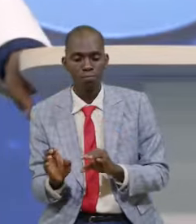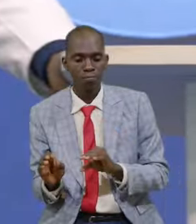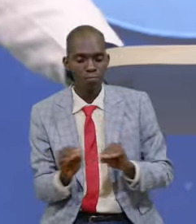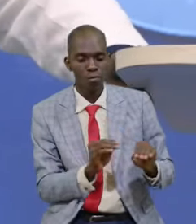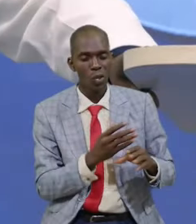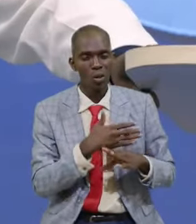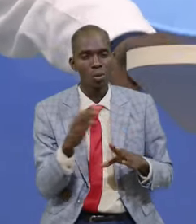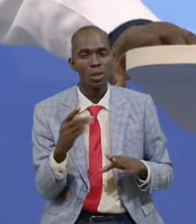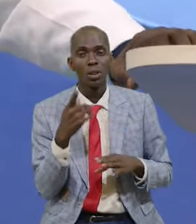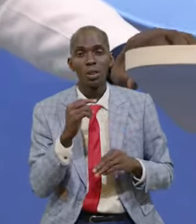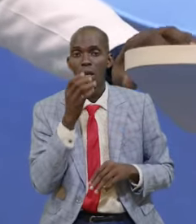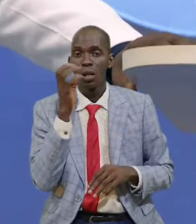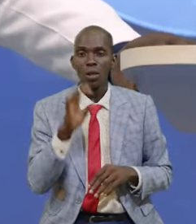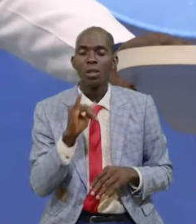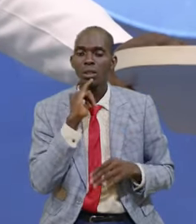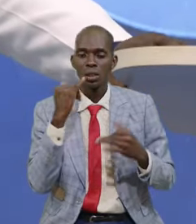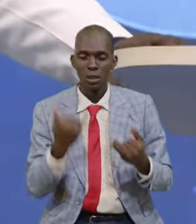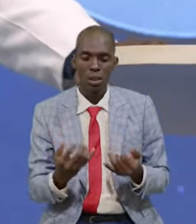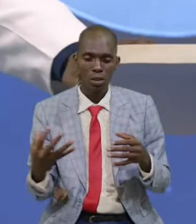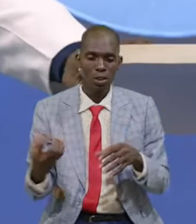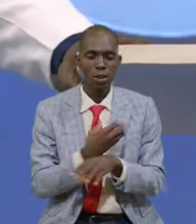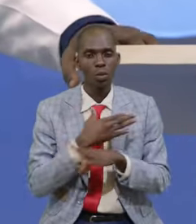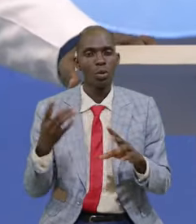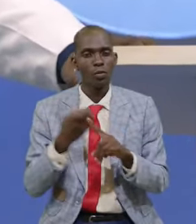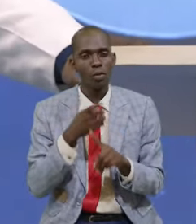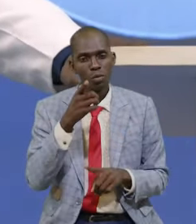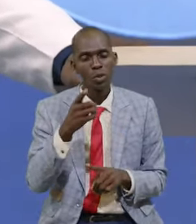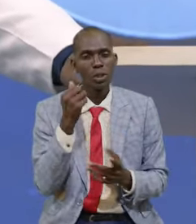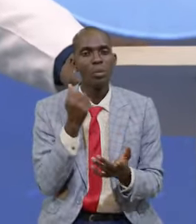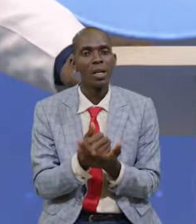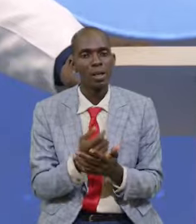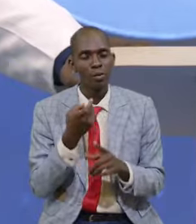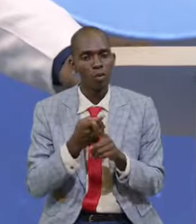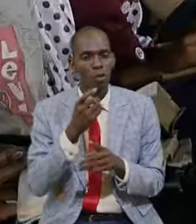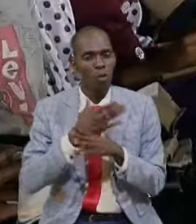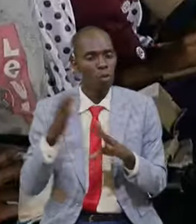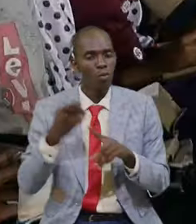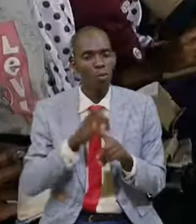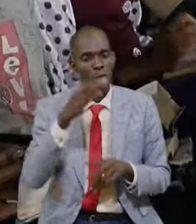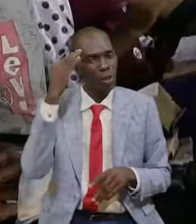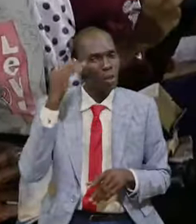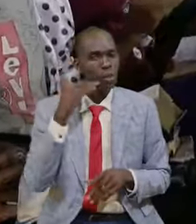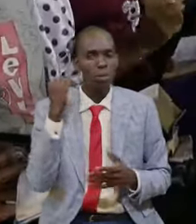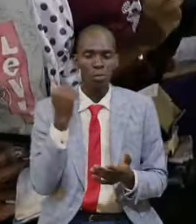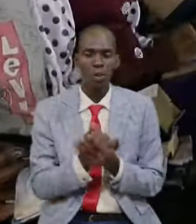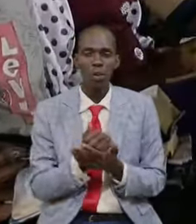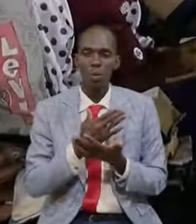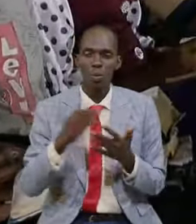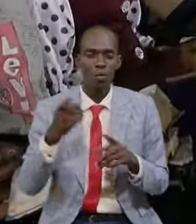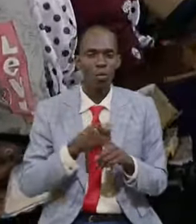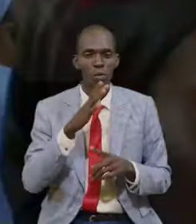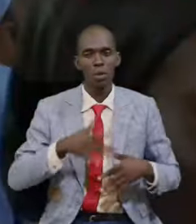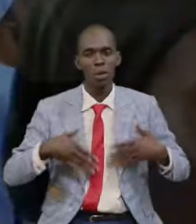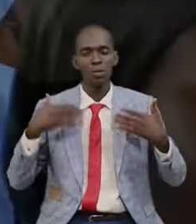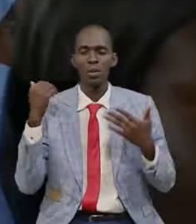now taken away from you, from your head, from your life, from your